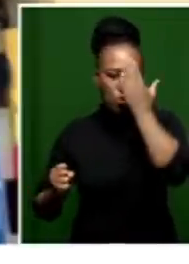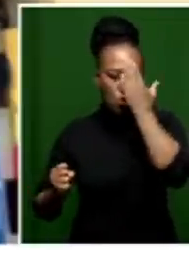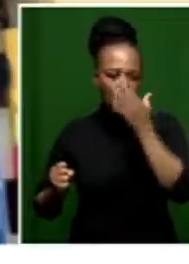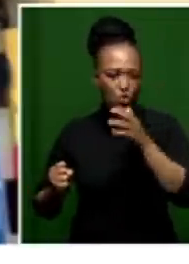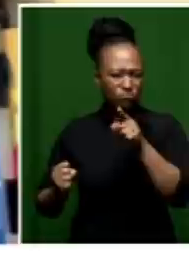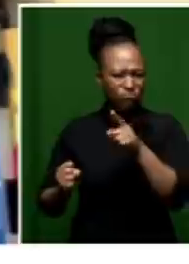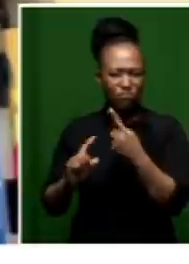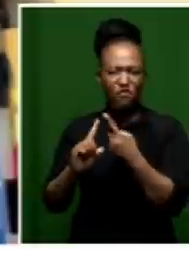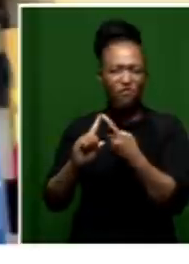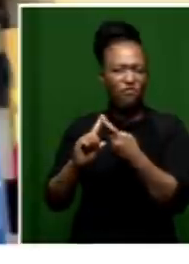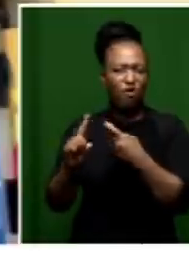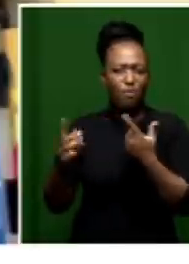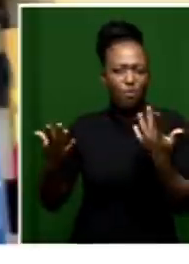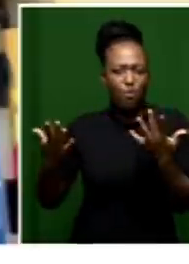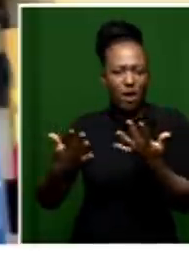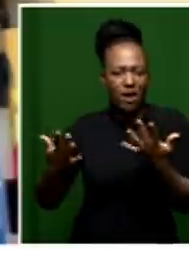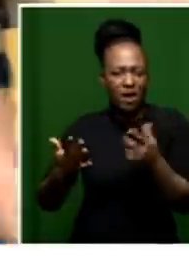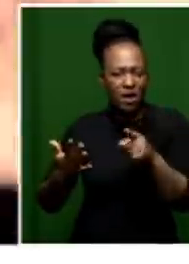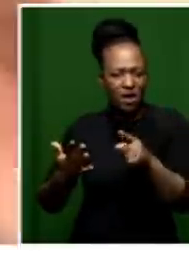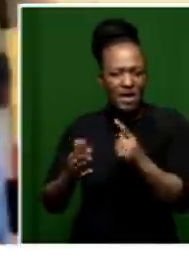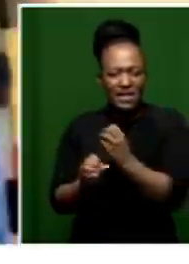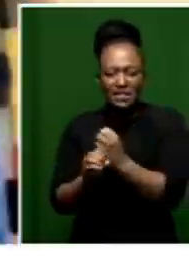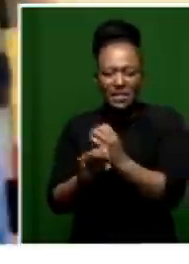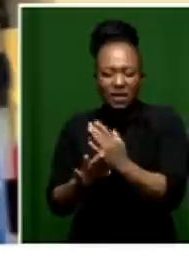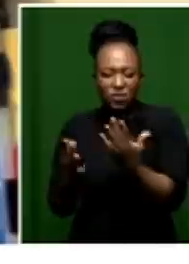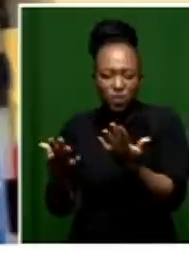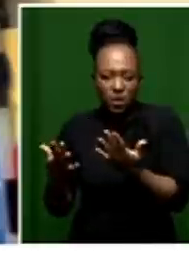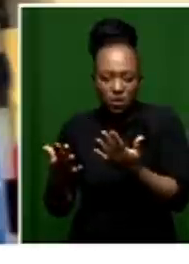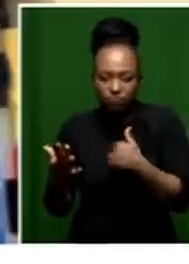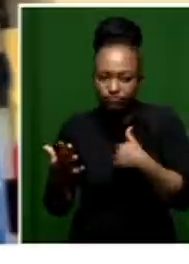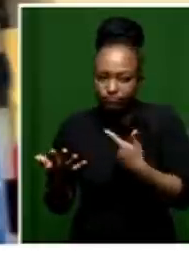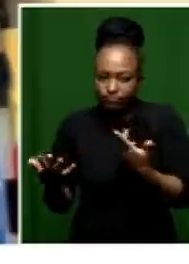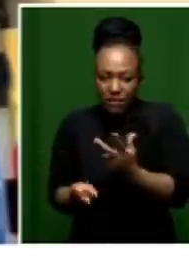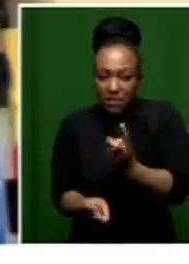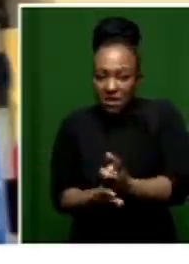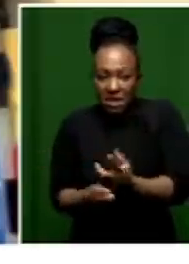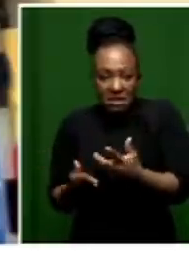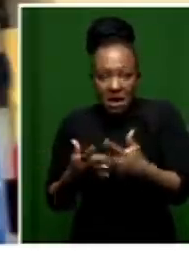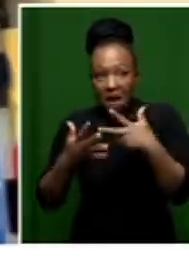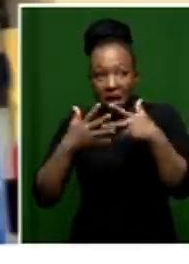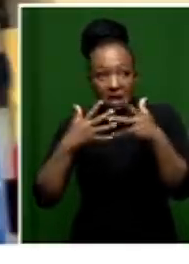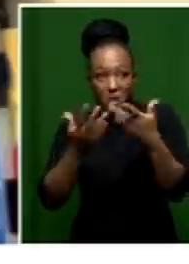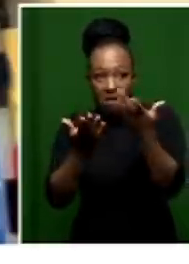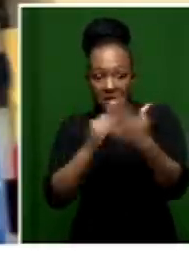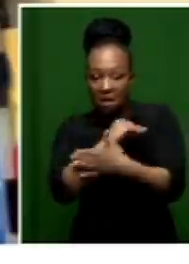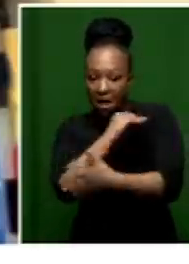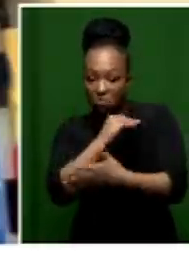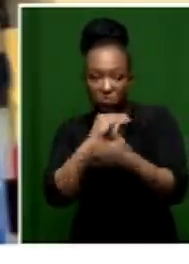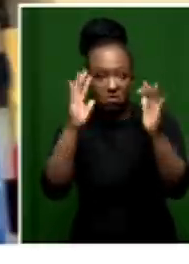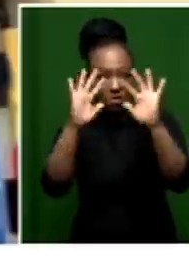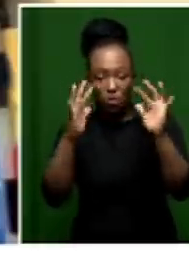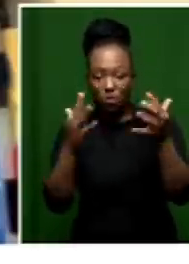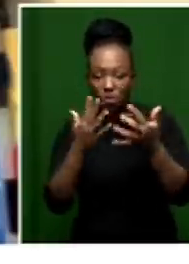of variants or virus. So, for example, could easily have come from anywhere else in the world. And